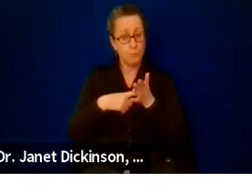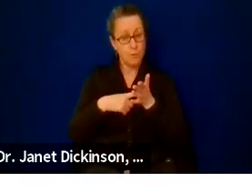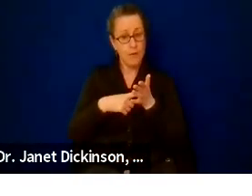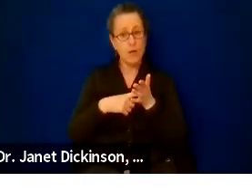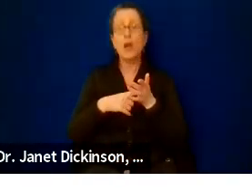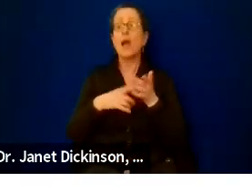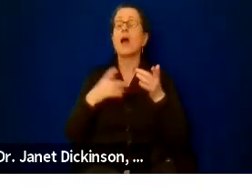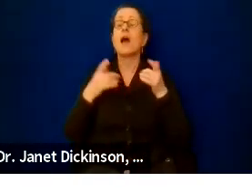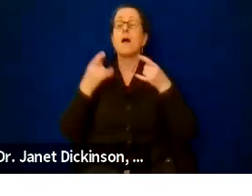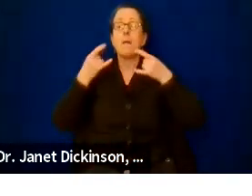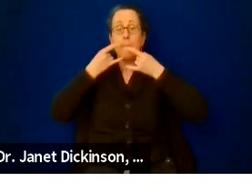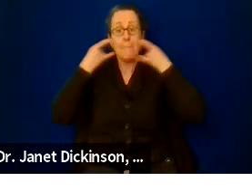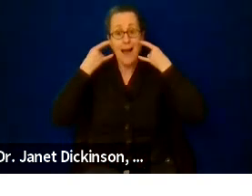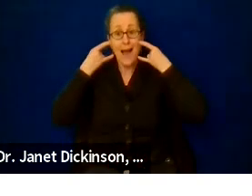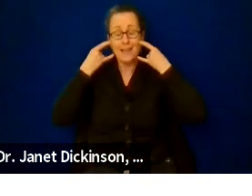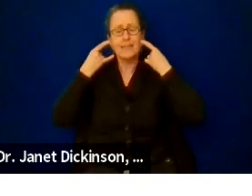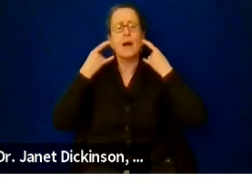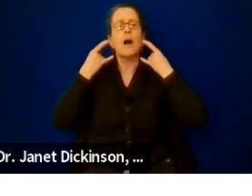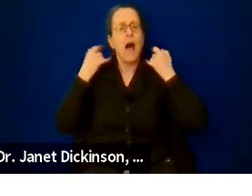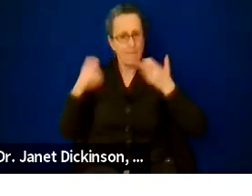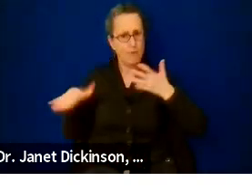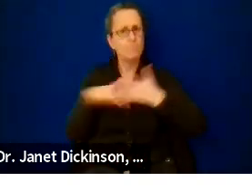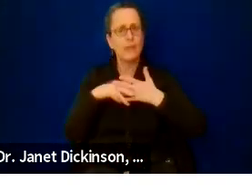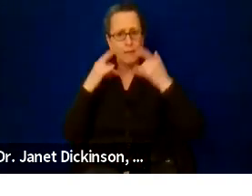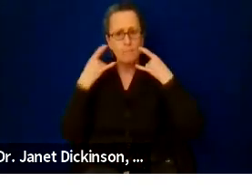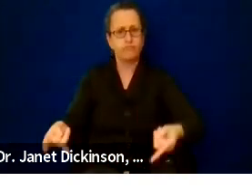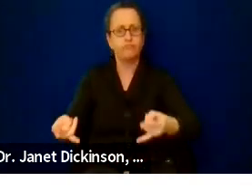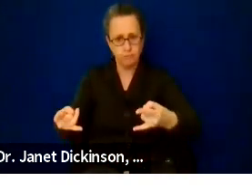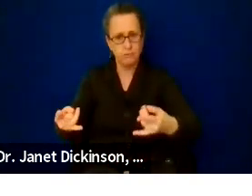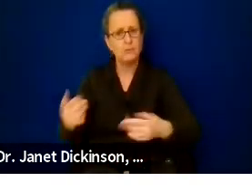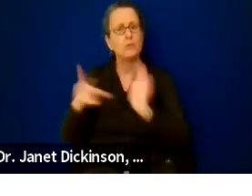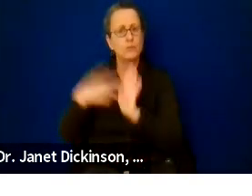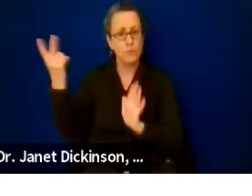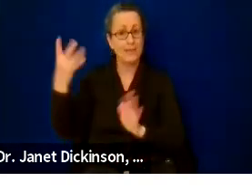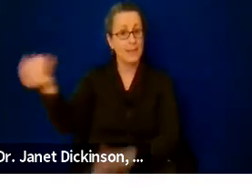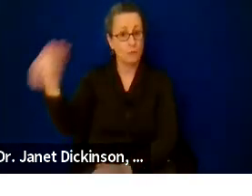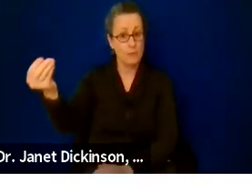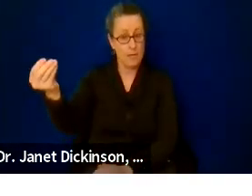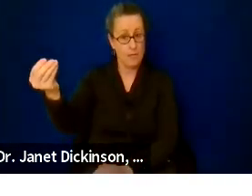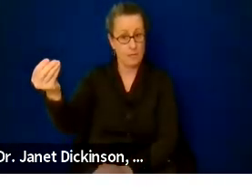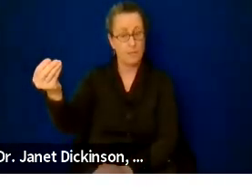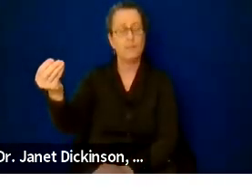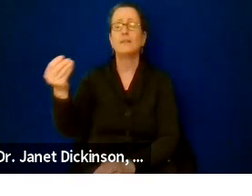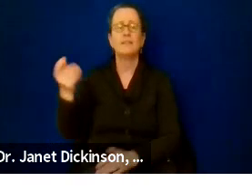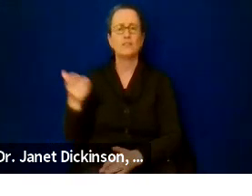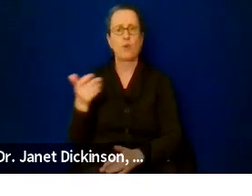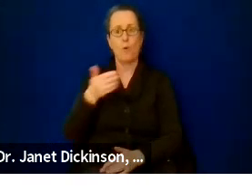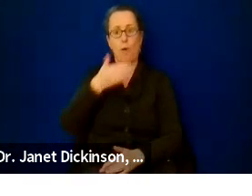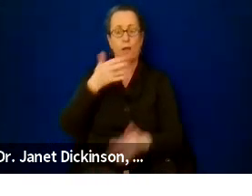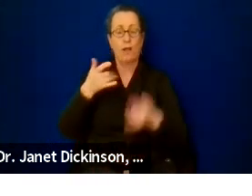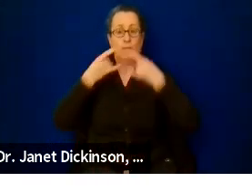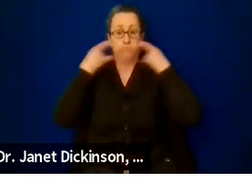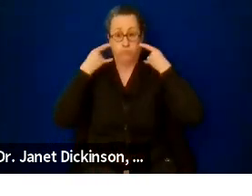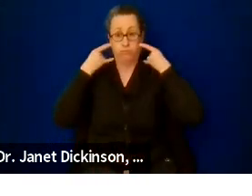built into the school day so that students will have the opportunity to take their mask off,